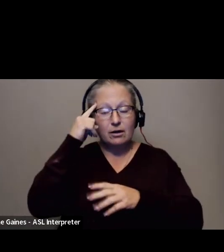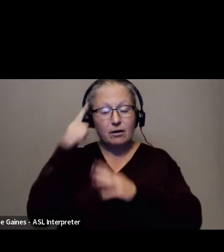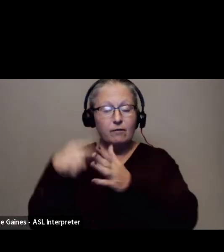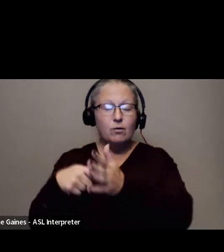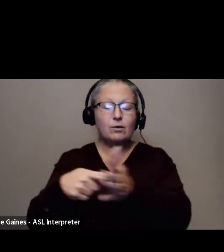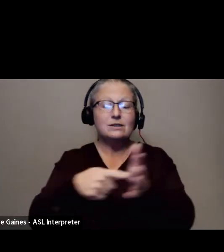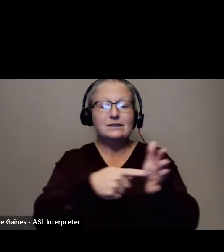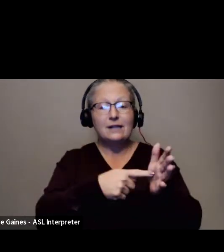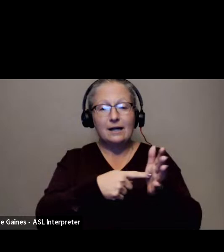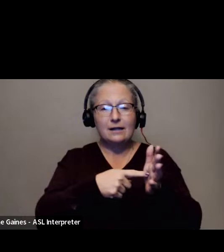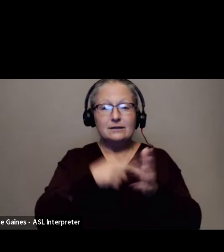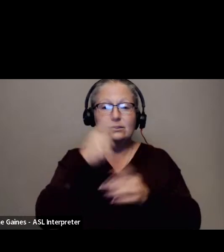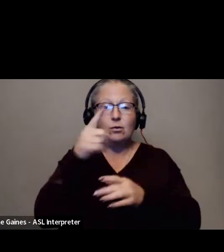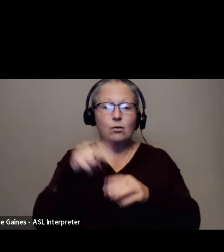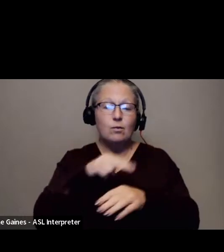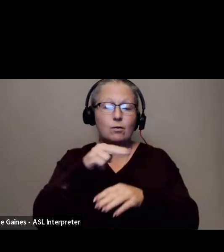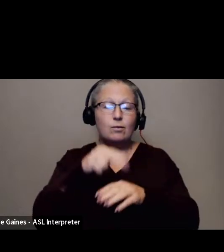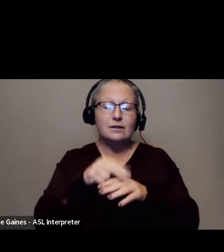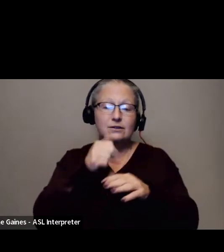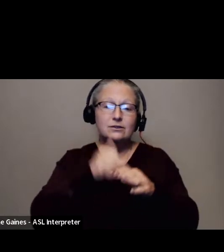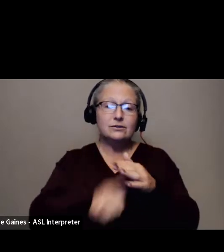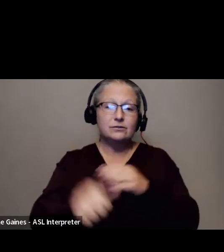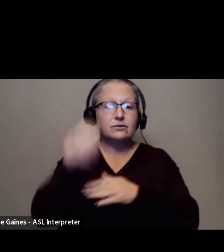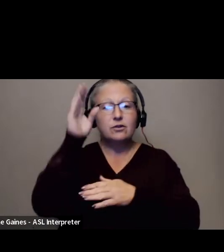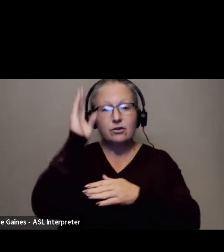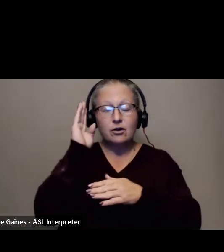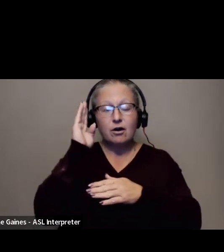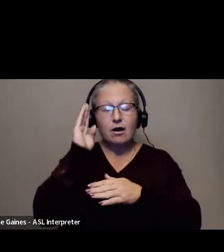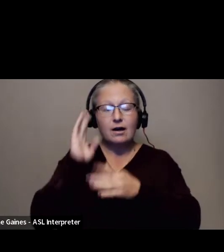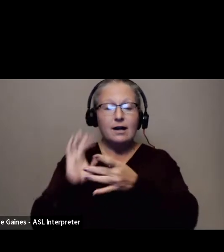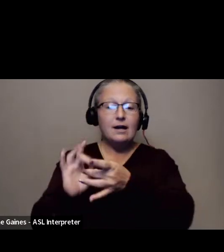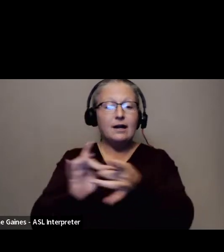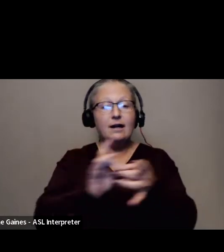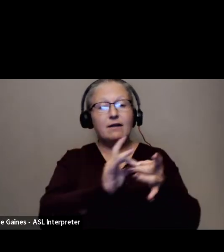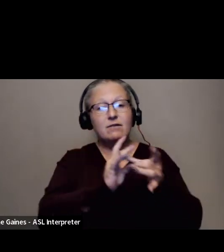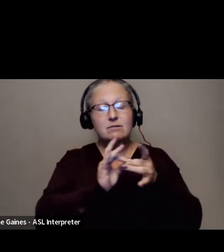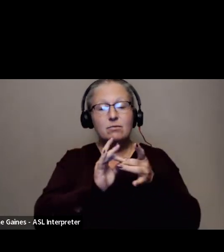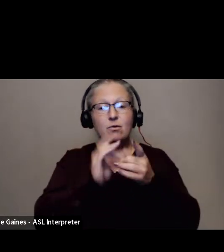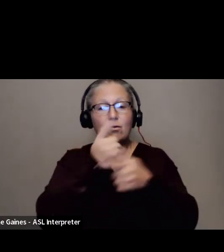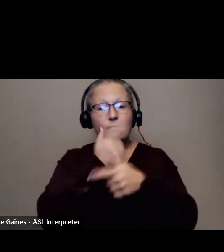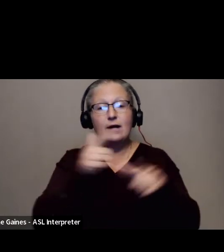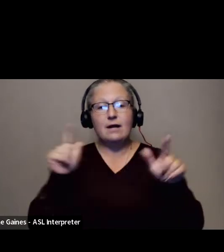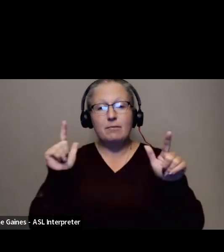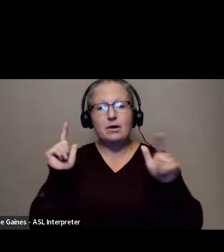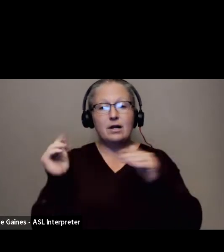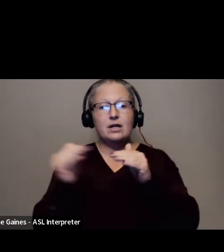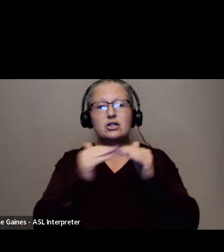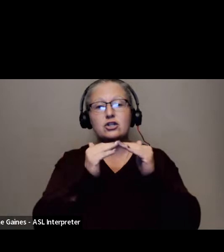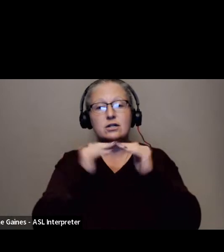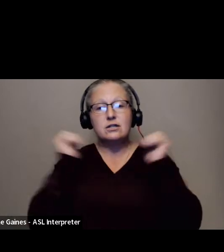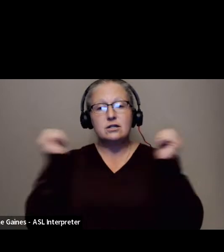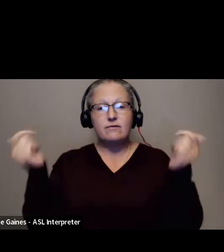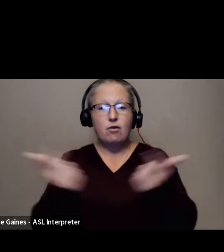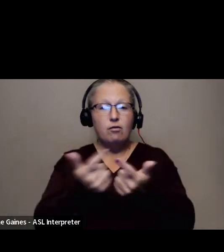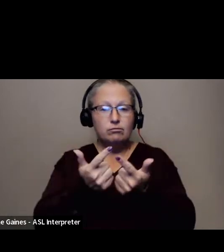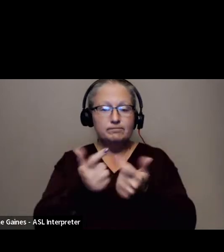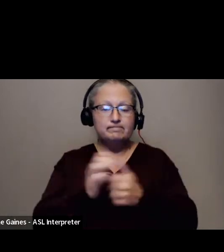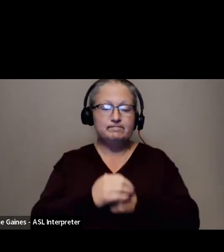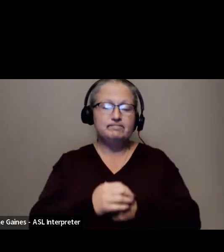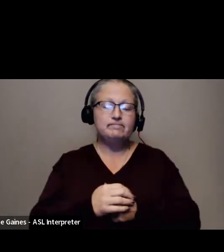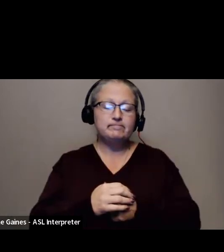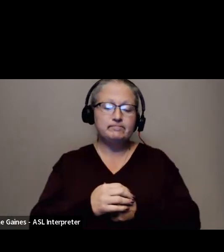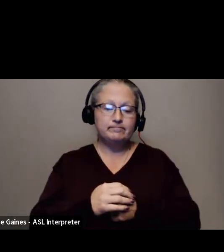republic for which it stands, one nation, under God, indivisible, with liberty and justice for all.